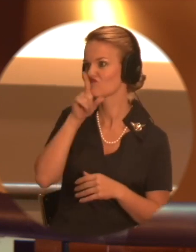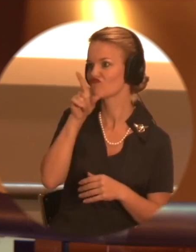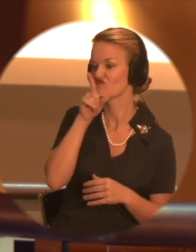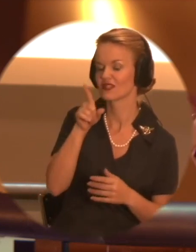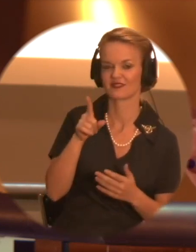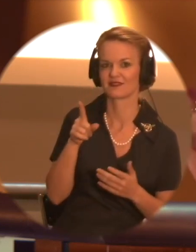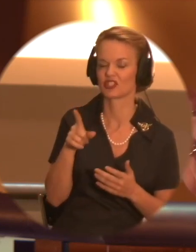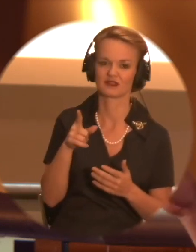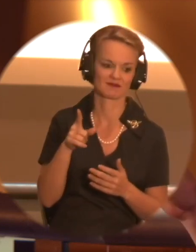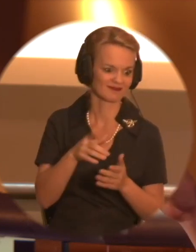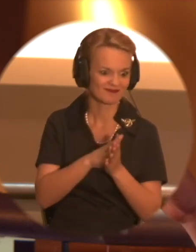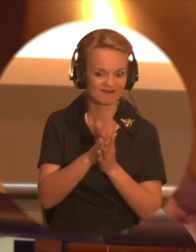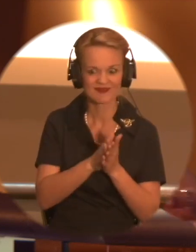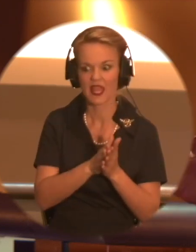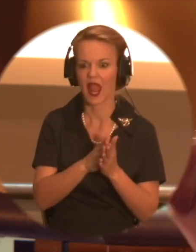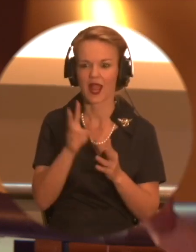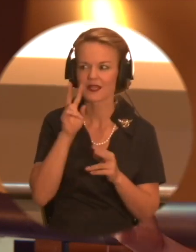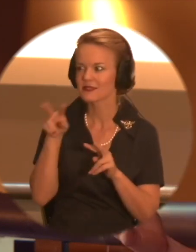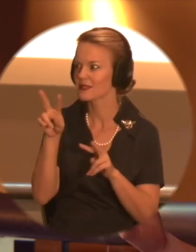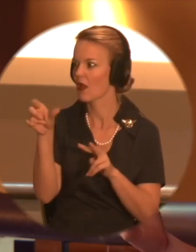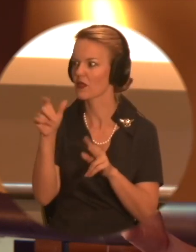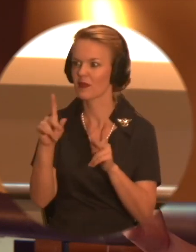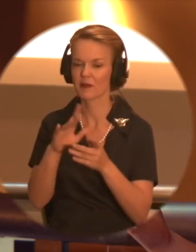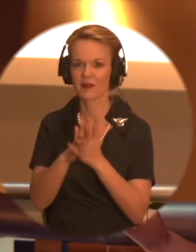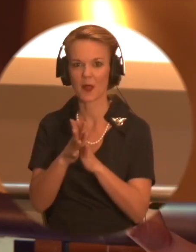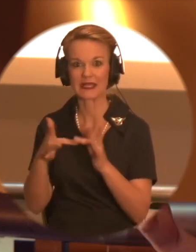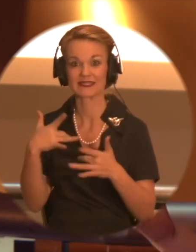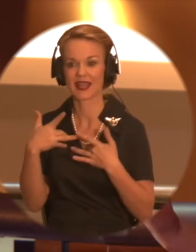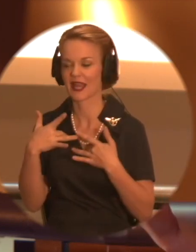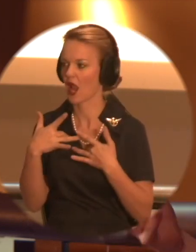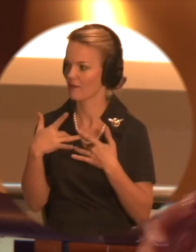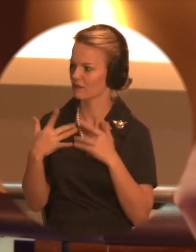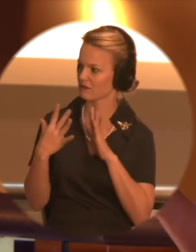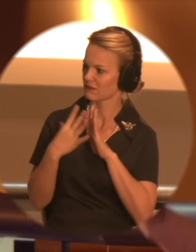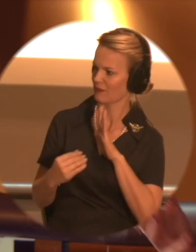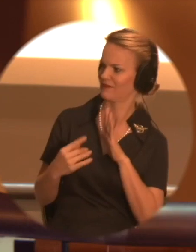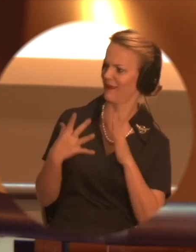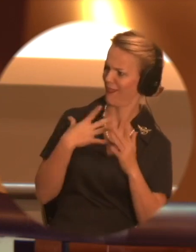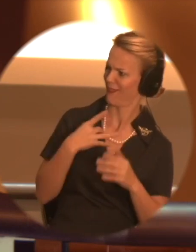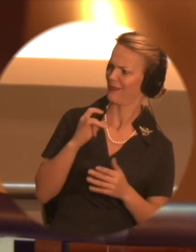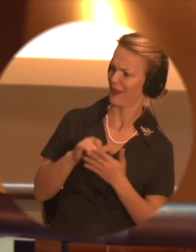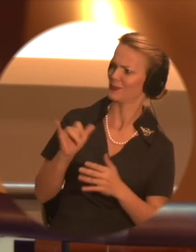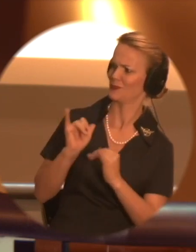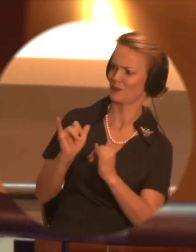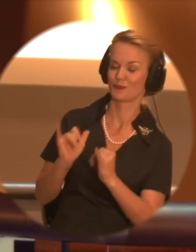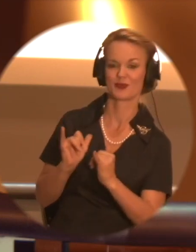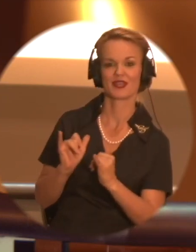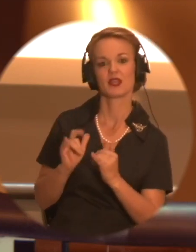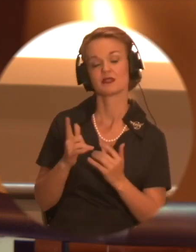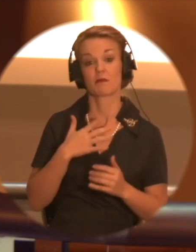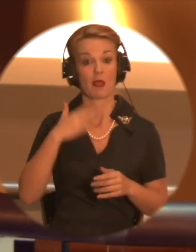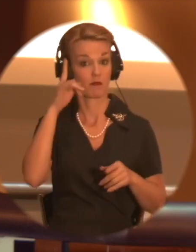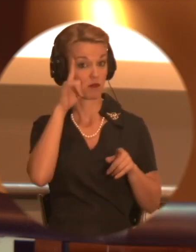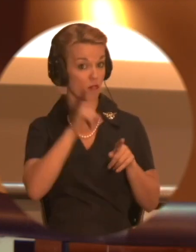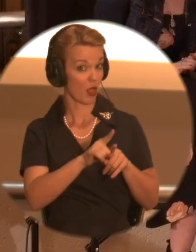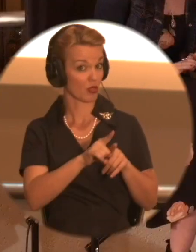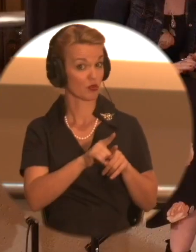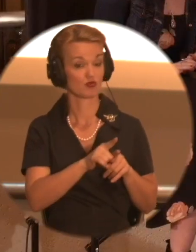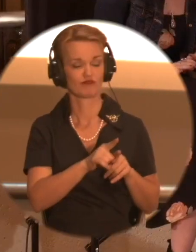getting to see what other people are geeking out about, and then I get excited. From their excitement. Yeah, and I'm like, well, tell me about that. My brother is a